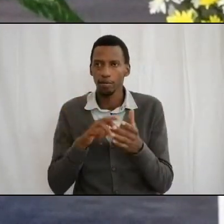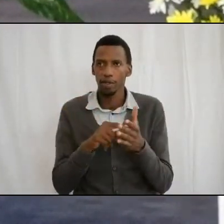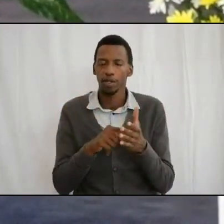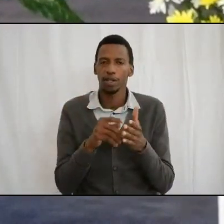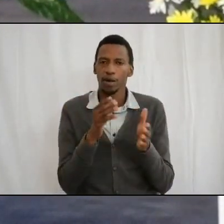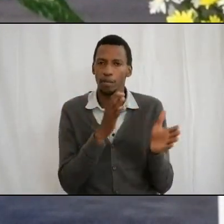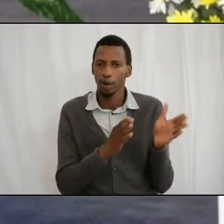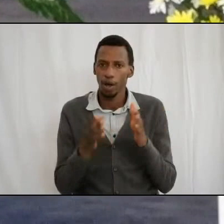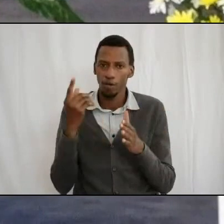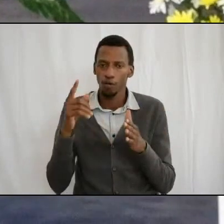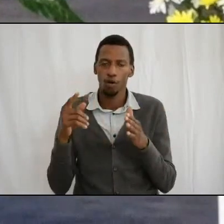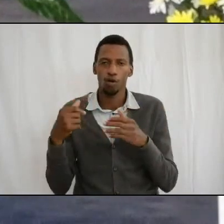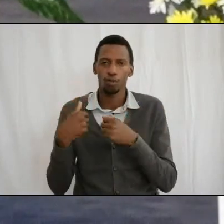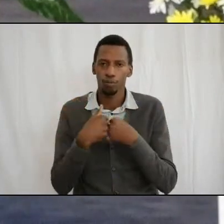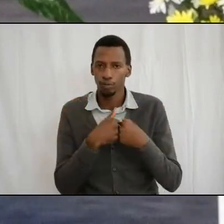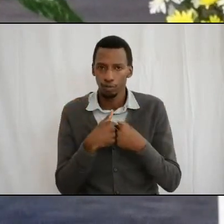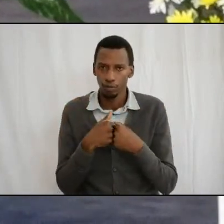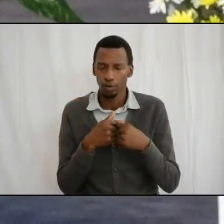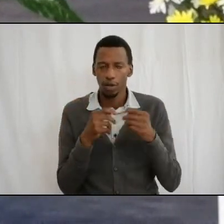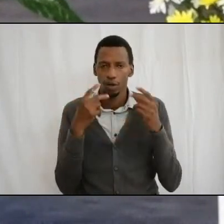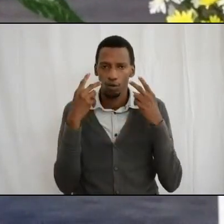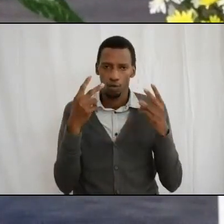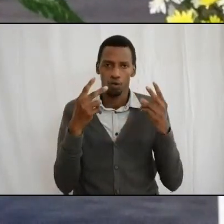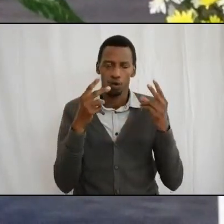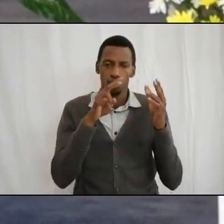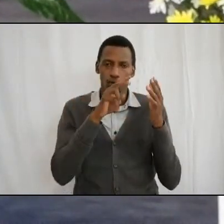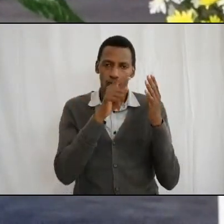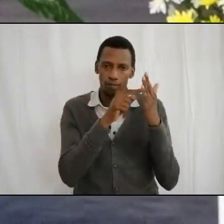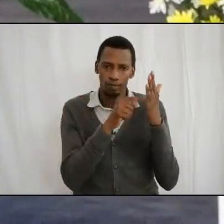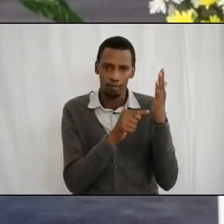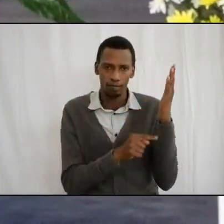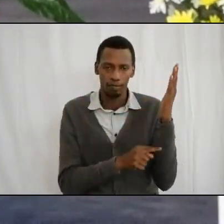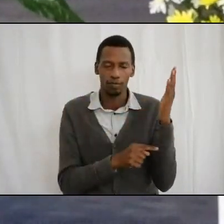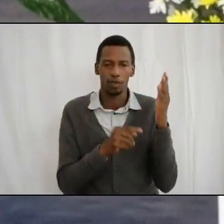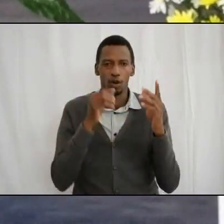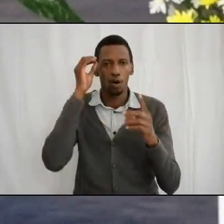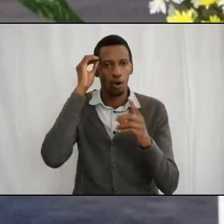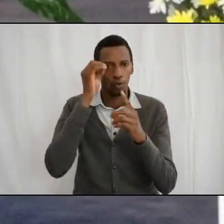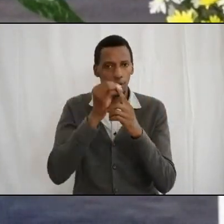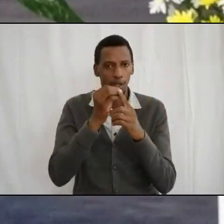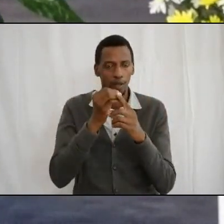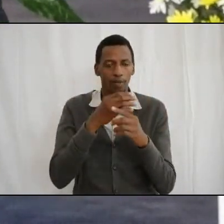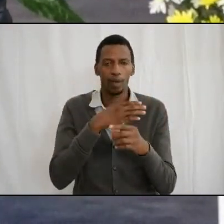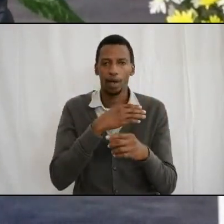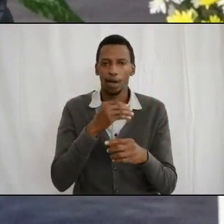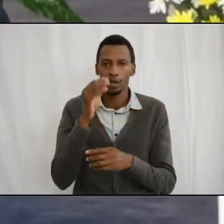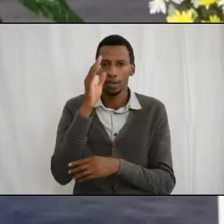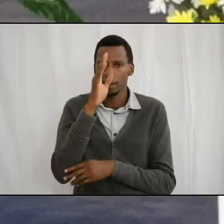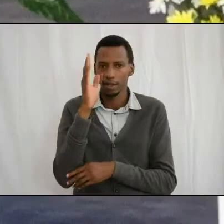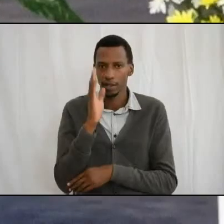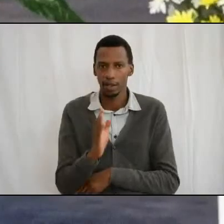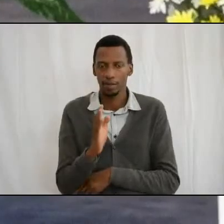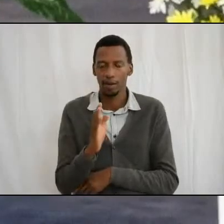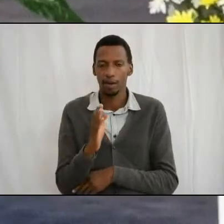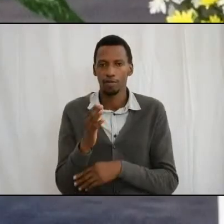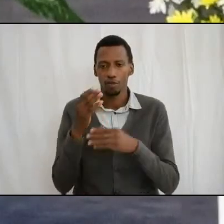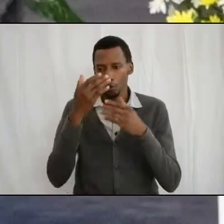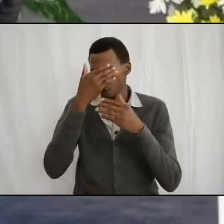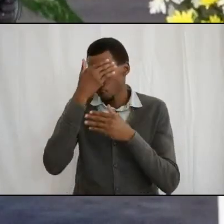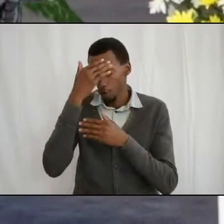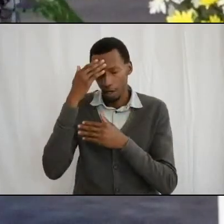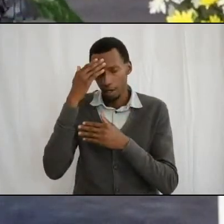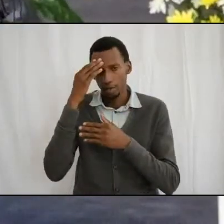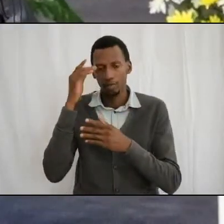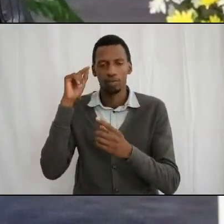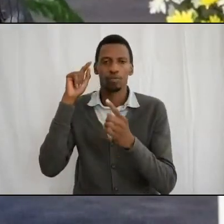looking at the details in the most objective way possible while never losing the big picture.